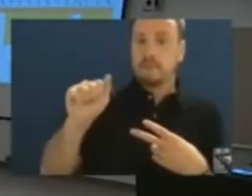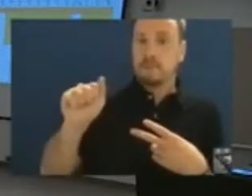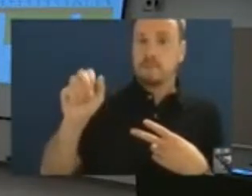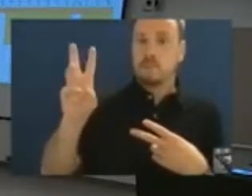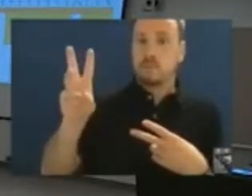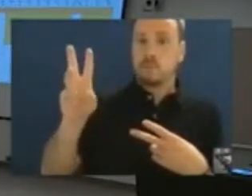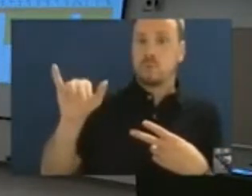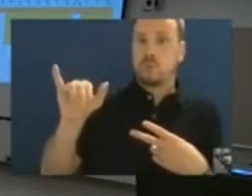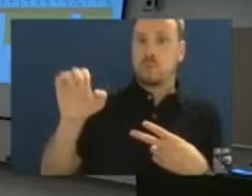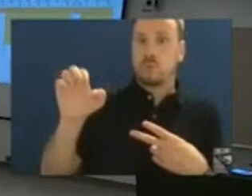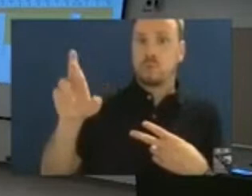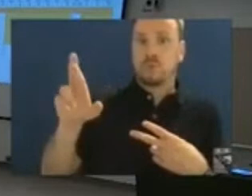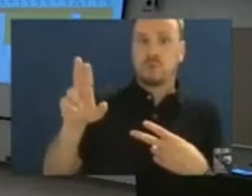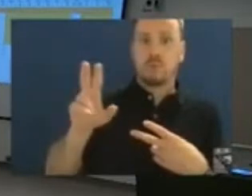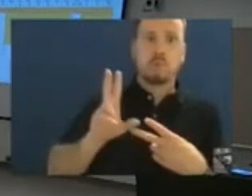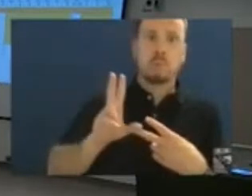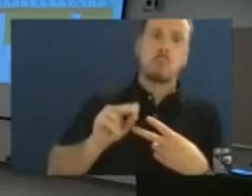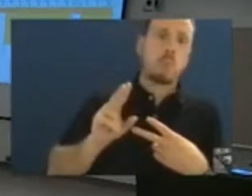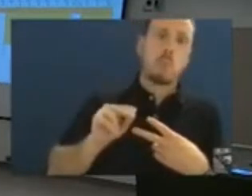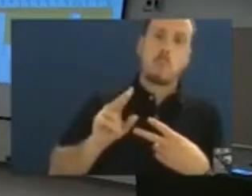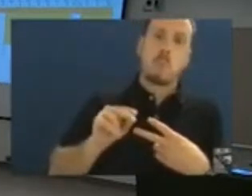Not at this time. I'm